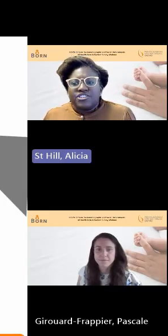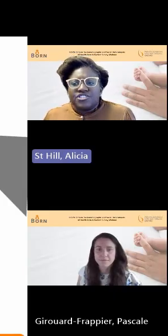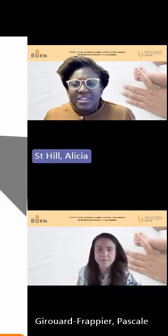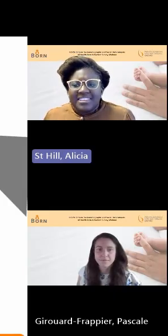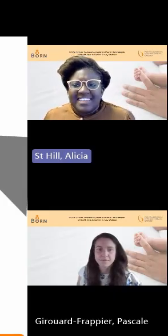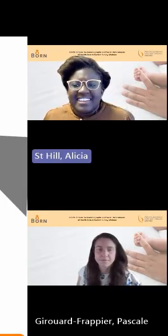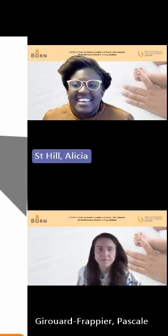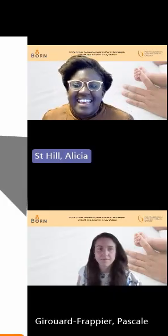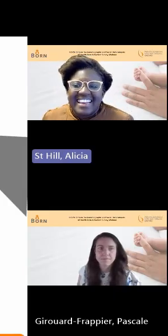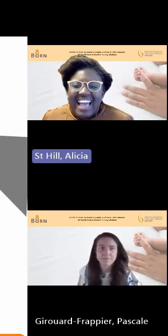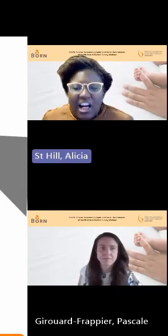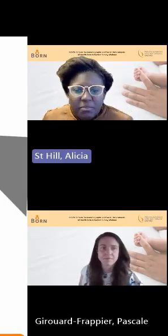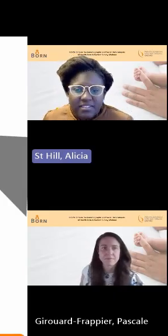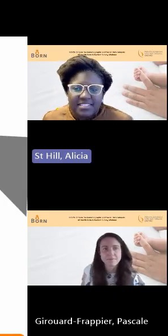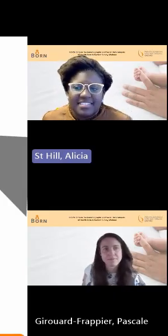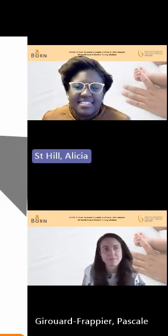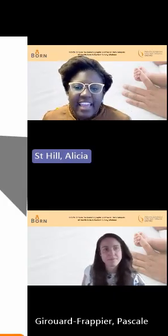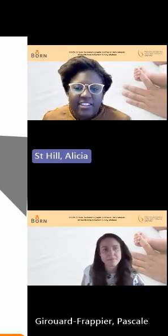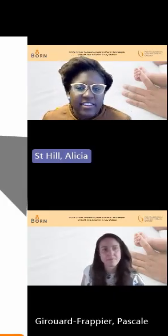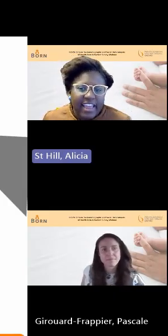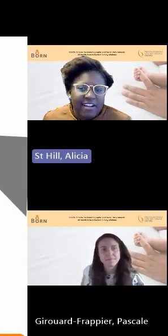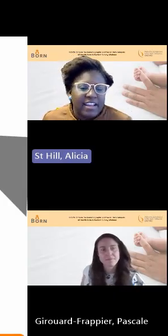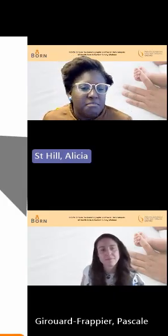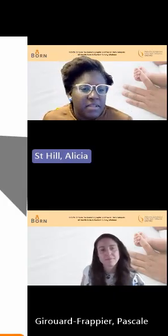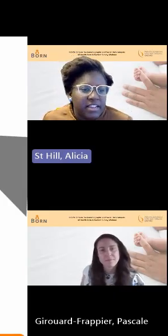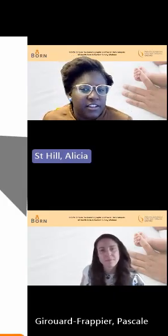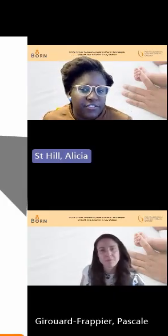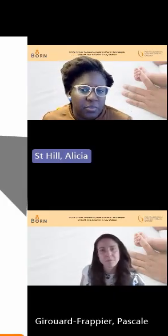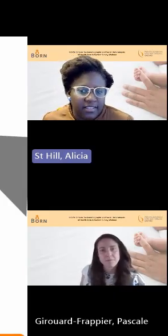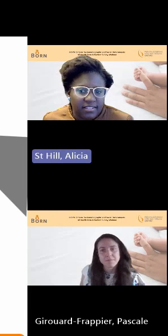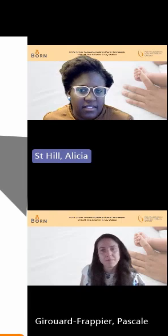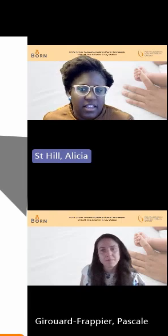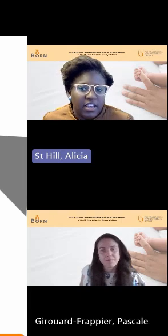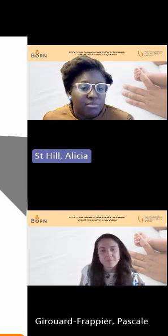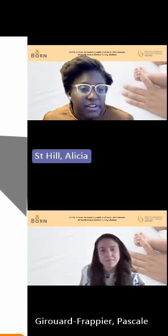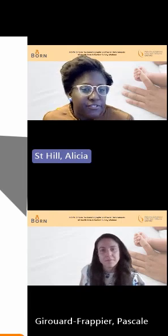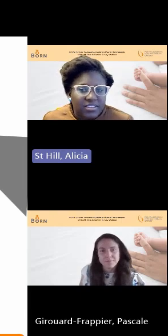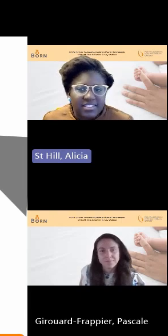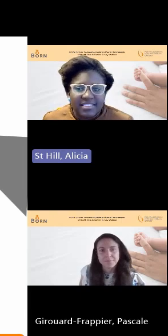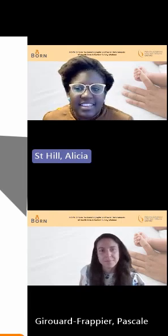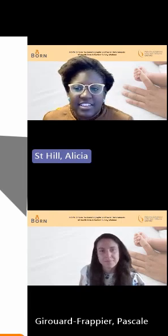data has shown us that it helps to tailor care in meaningful